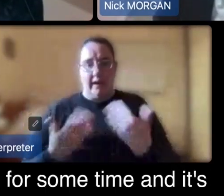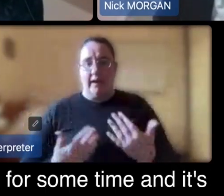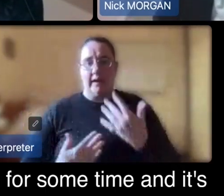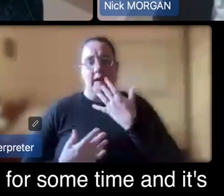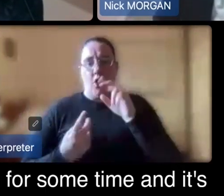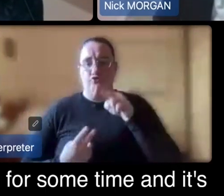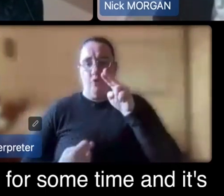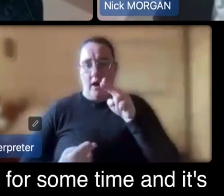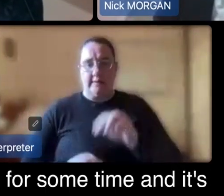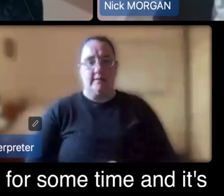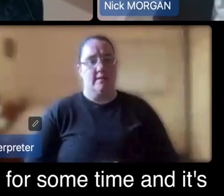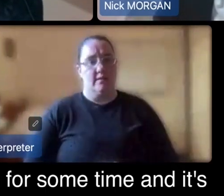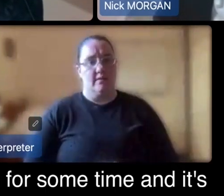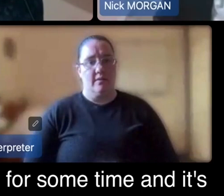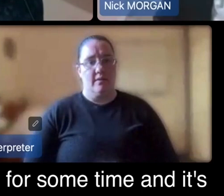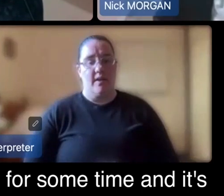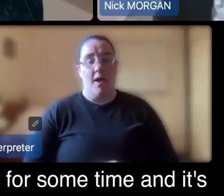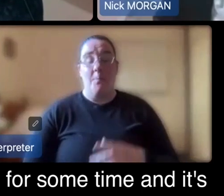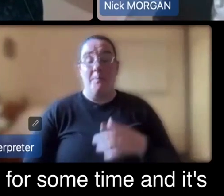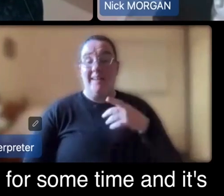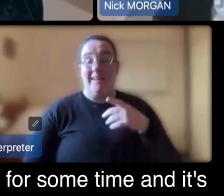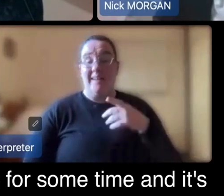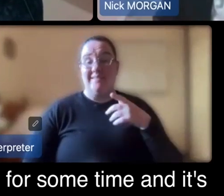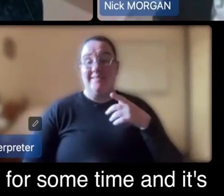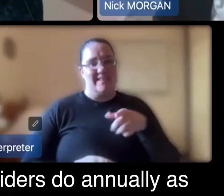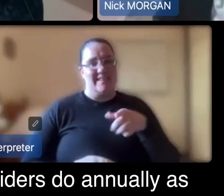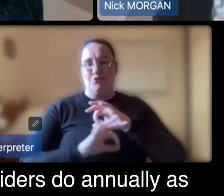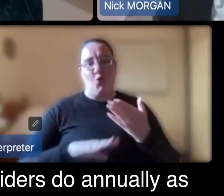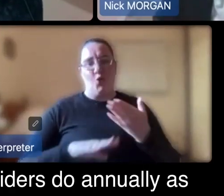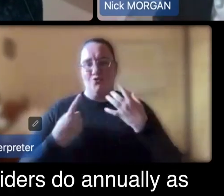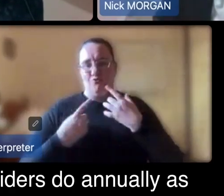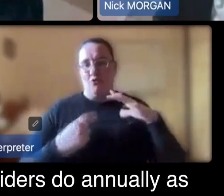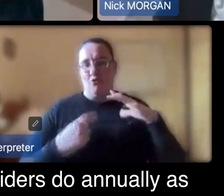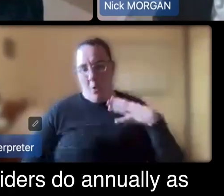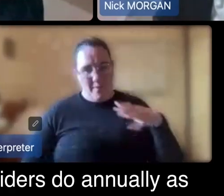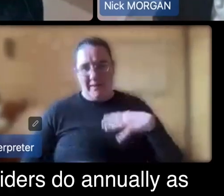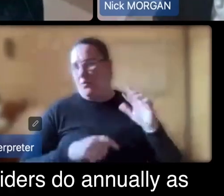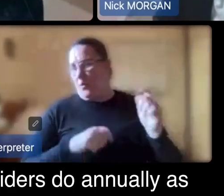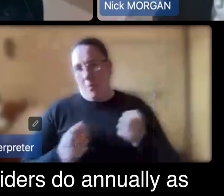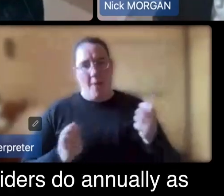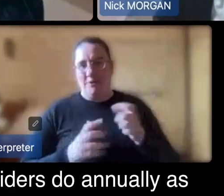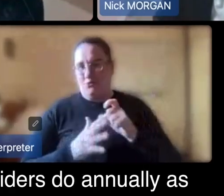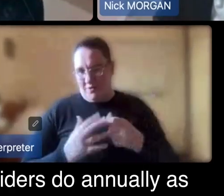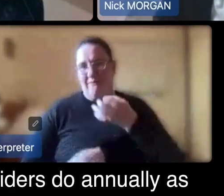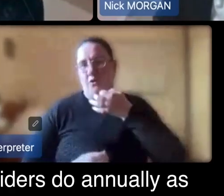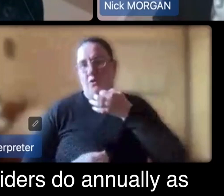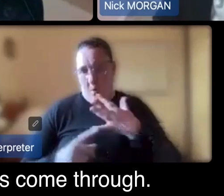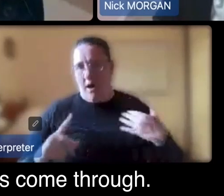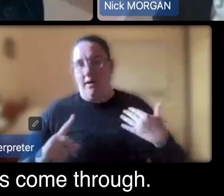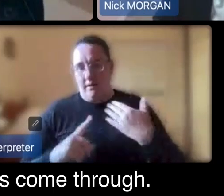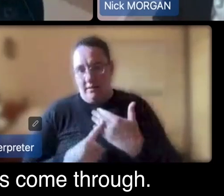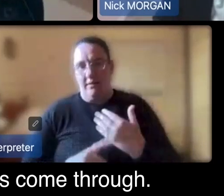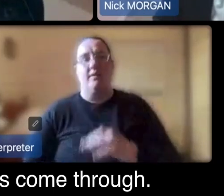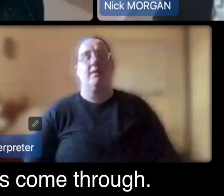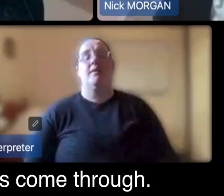requirement. Providers have had to do this for some time, and it's something that a lot of providers do annually as